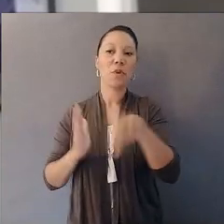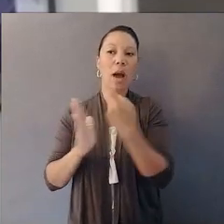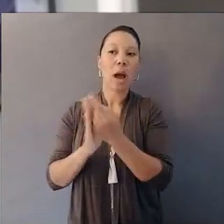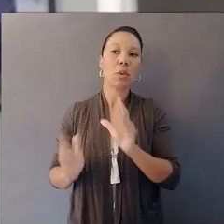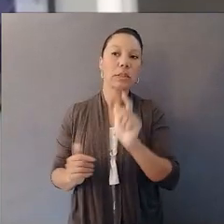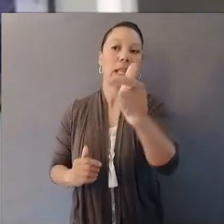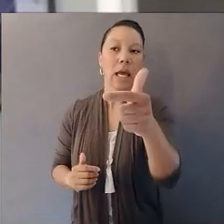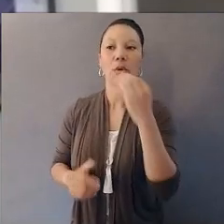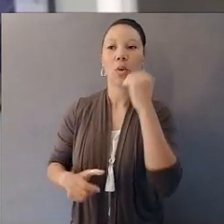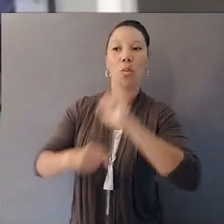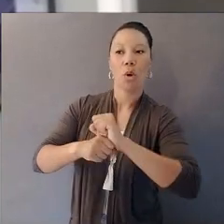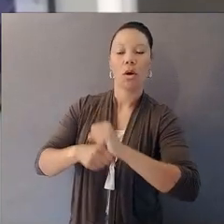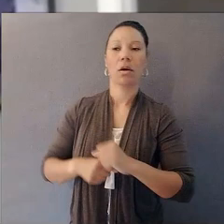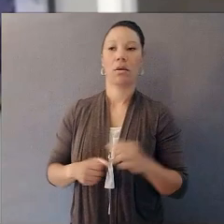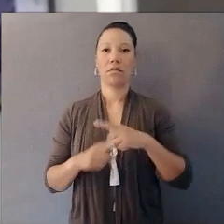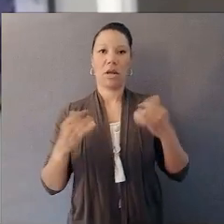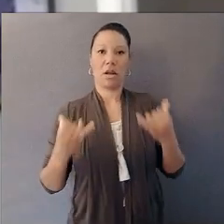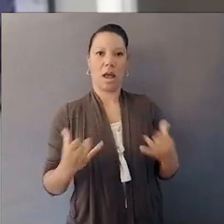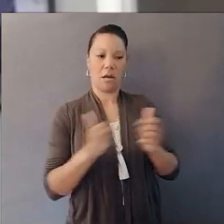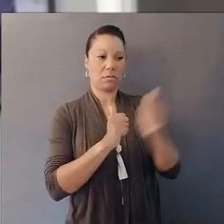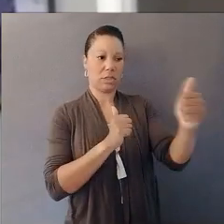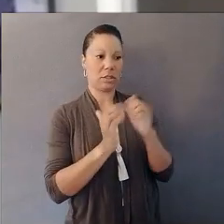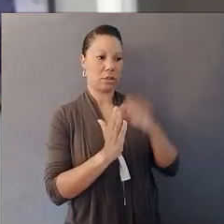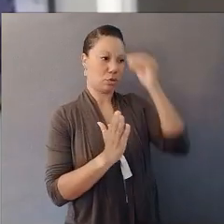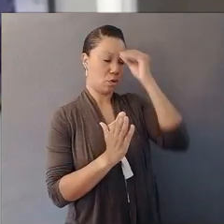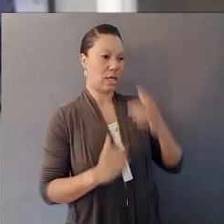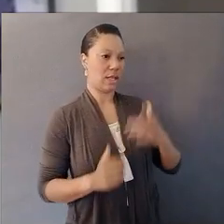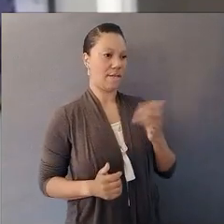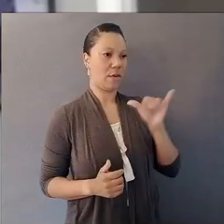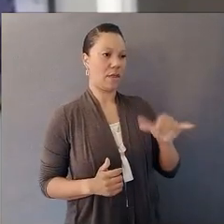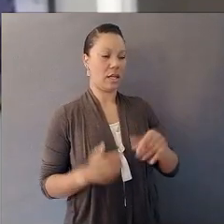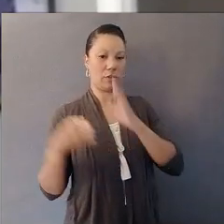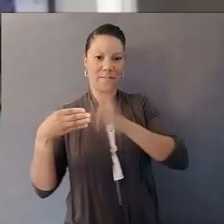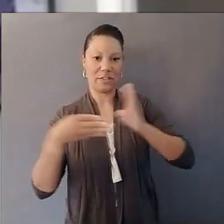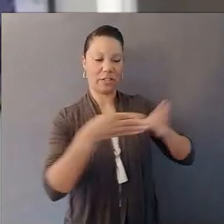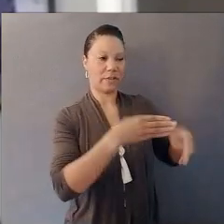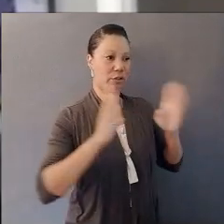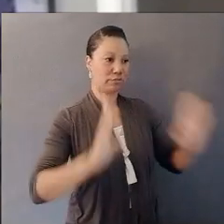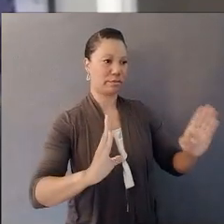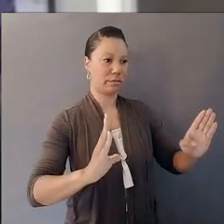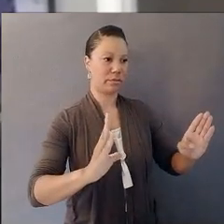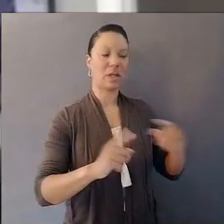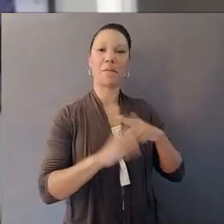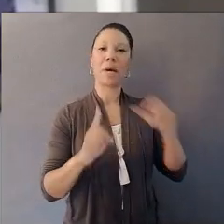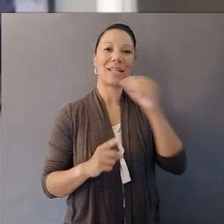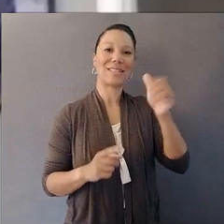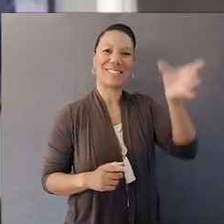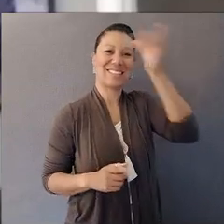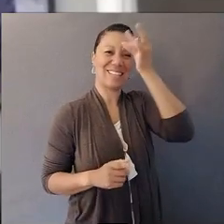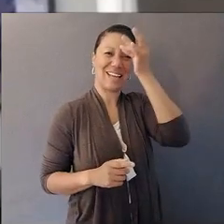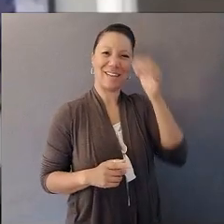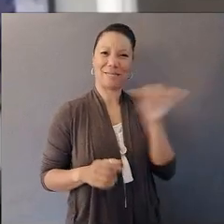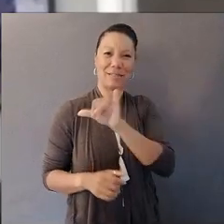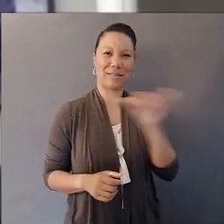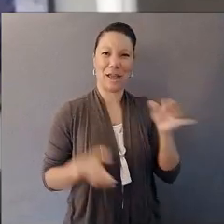their homework. They feel this compulsion to like really do it all in one big chunk. And then it doesn't stick the same way. So like trying to navigate even the challenges